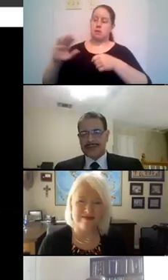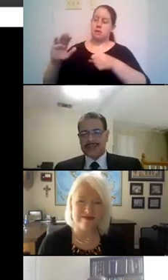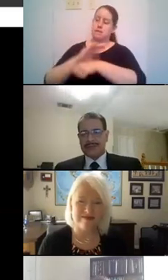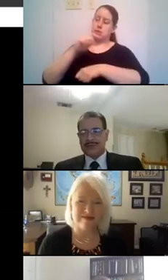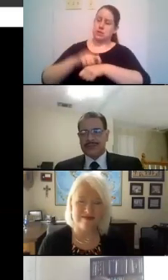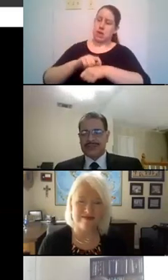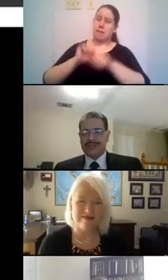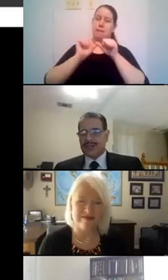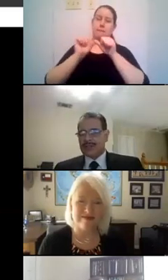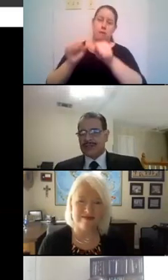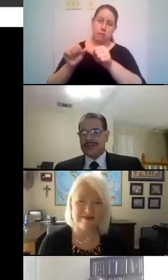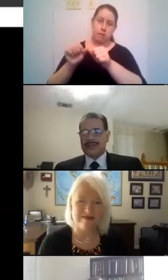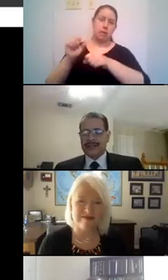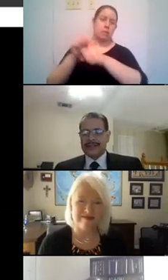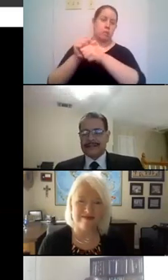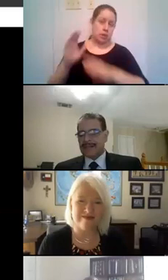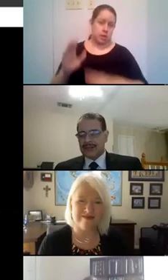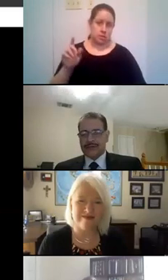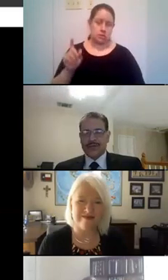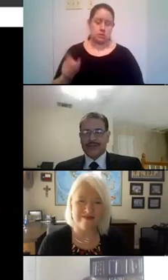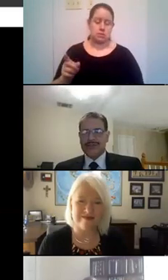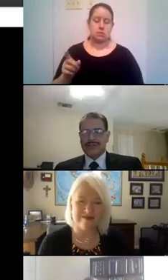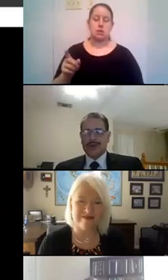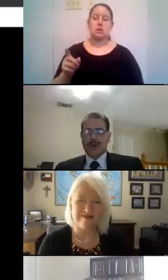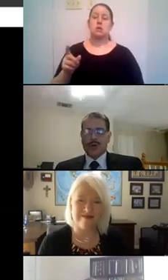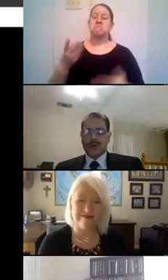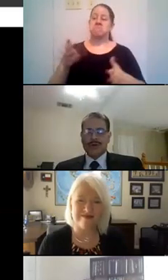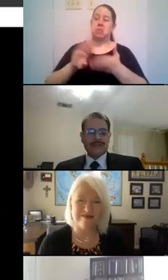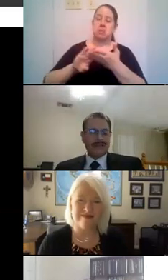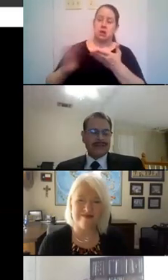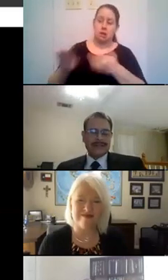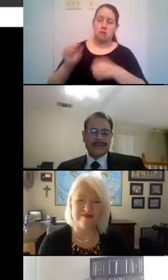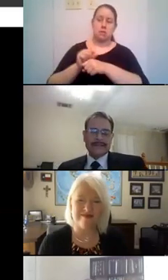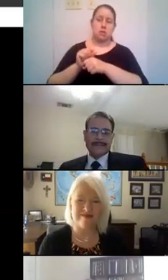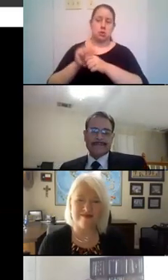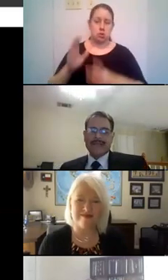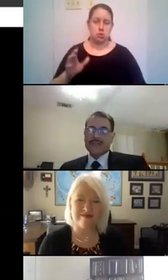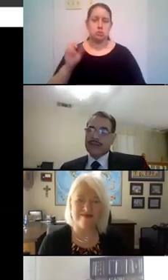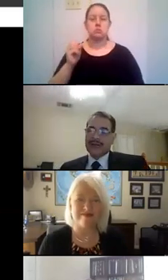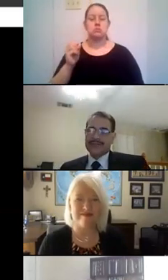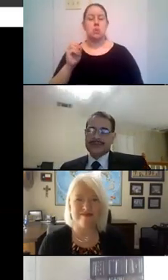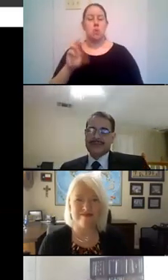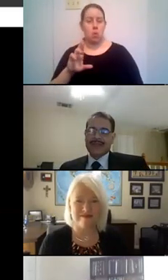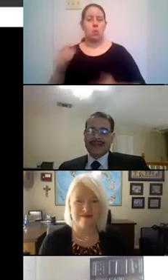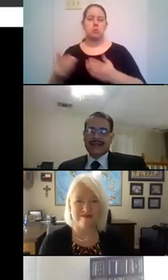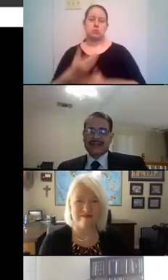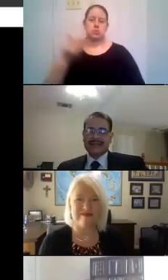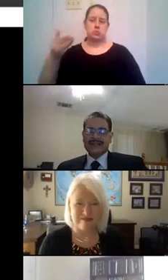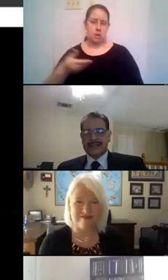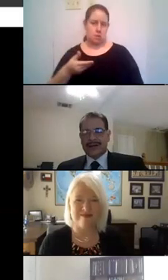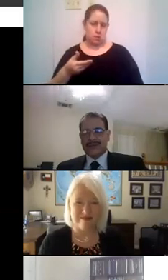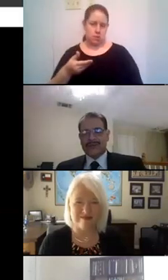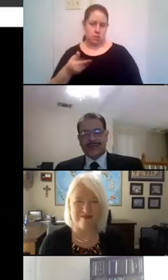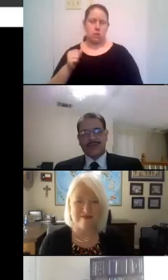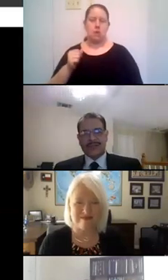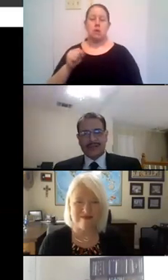permanent full-time employees, their laid off workers, or the new hires. And the